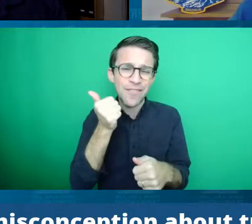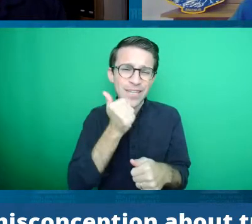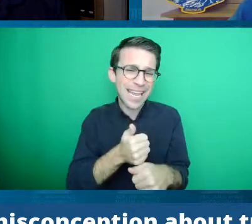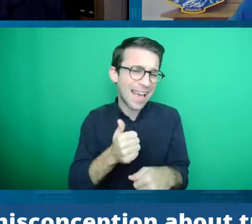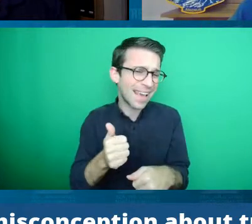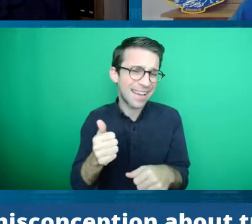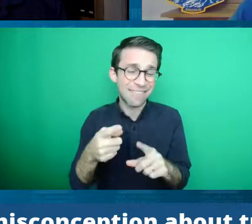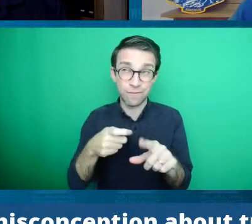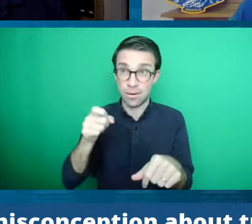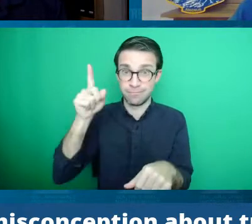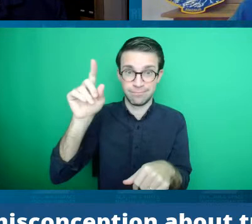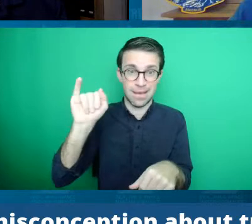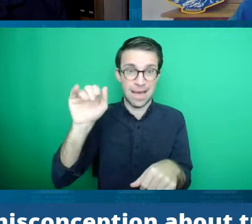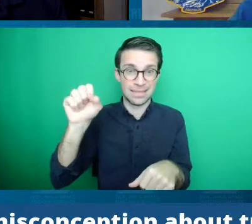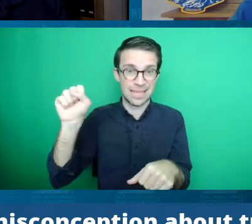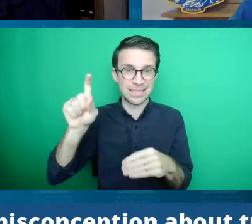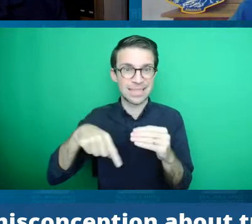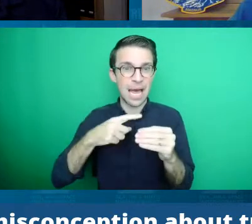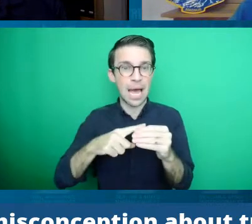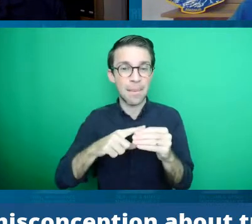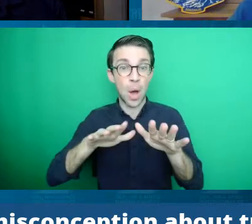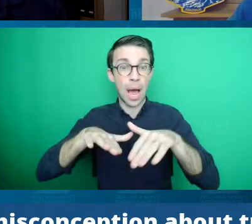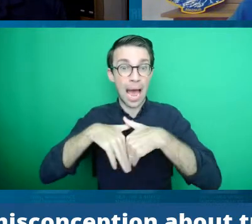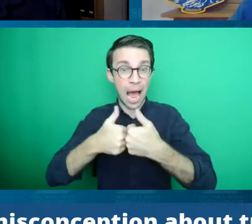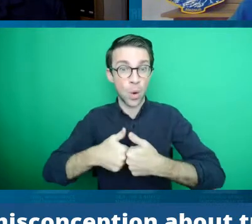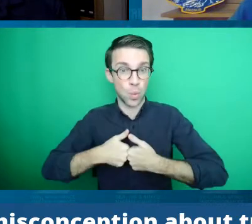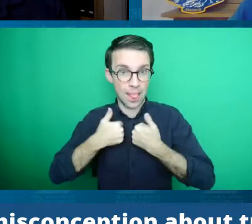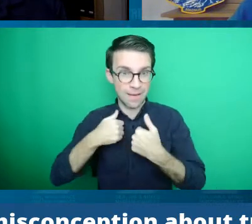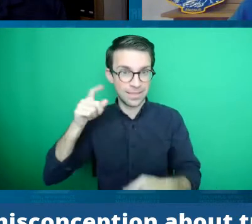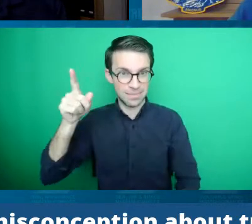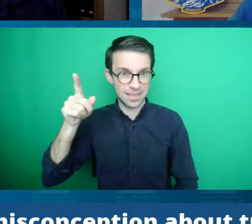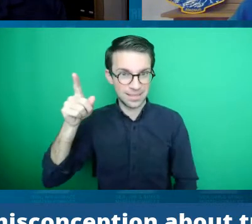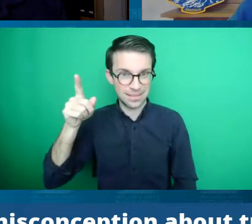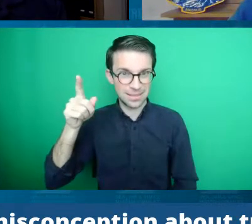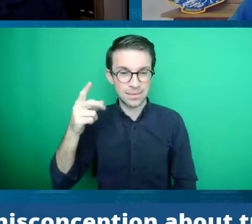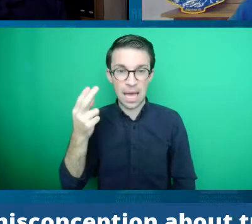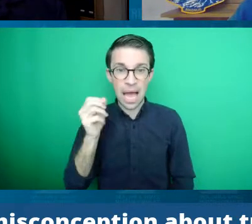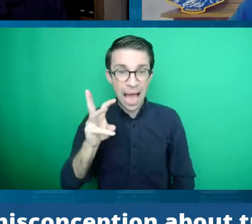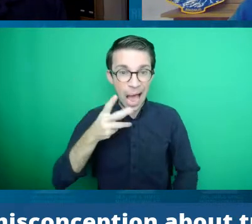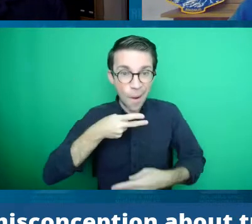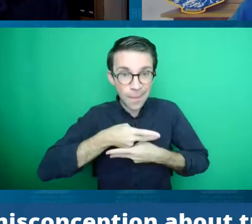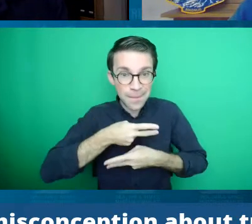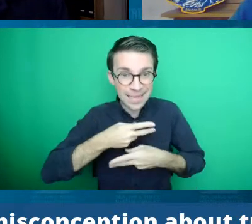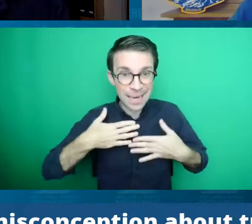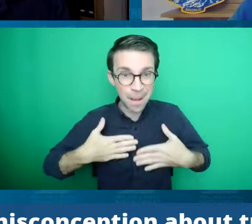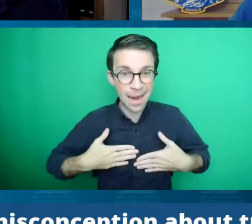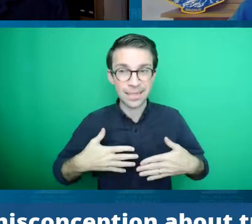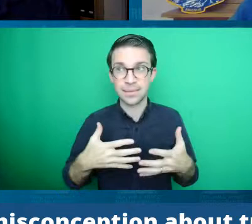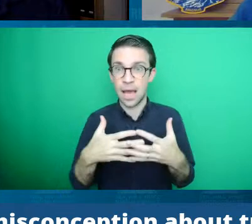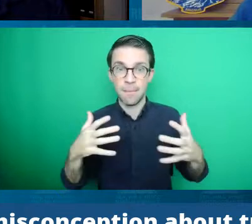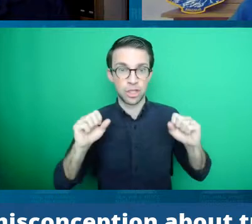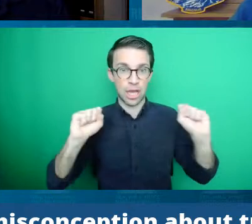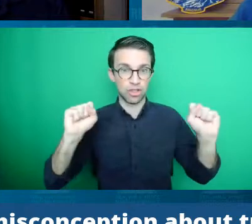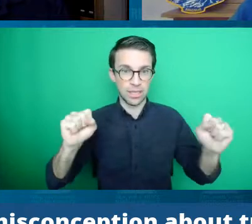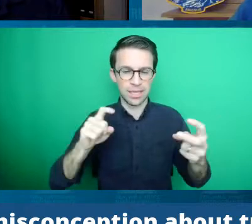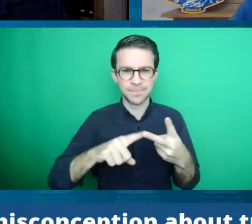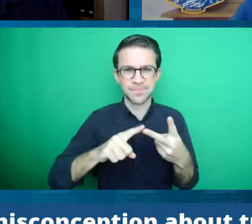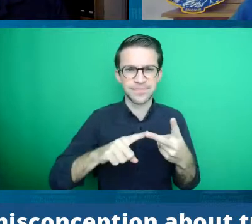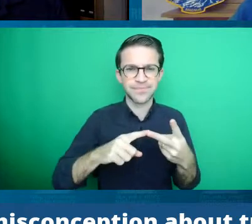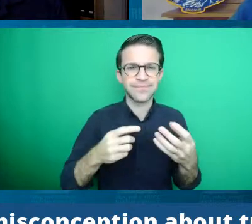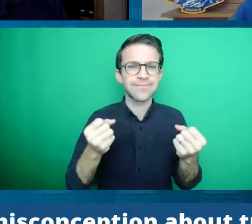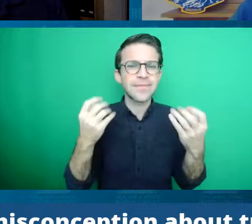station about living in space, how to maintain our bodies, how much exercise does it take, how many calories, what kind of